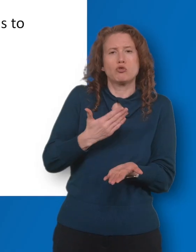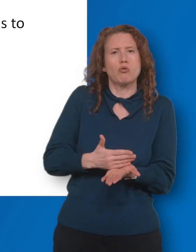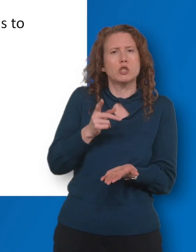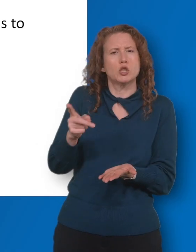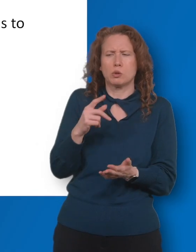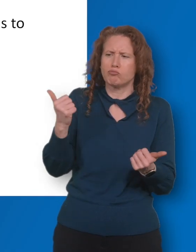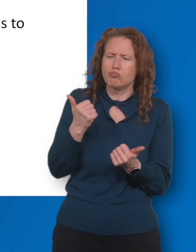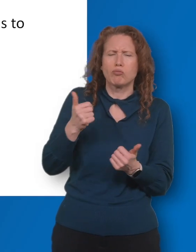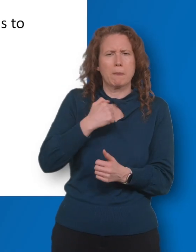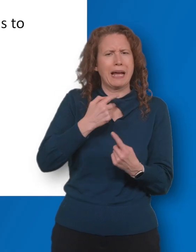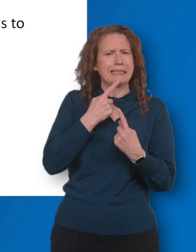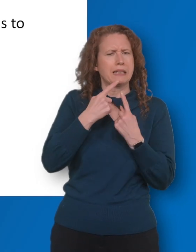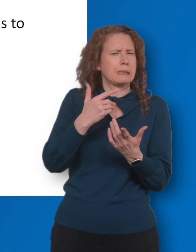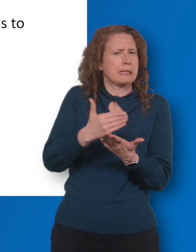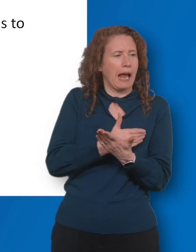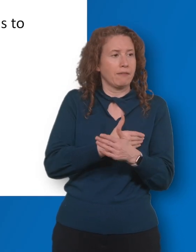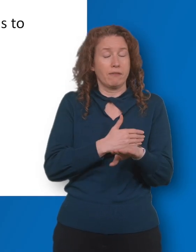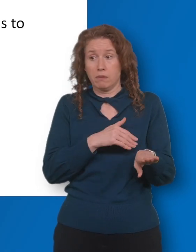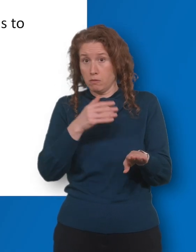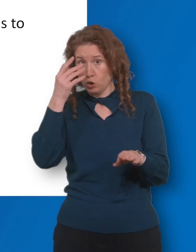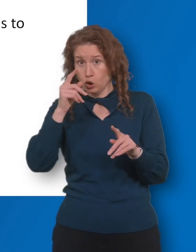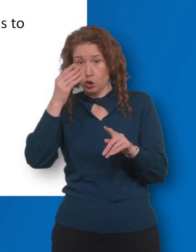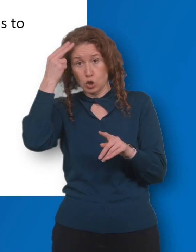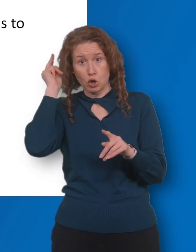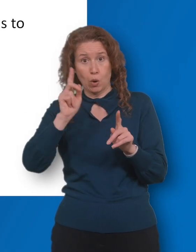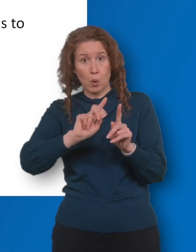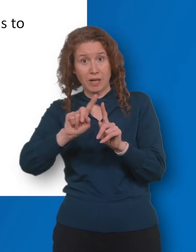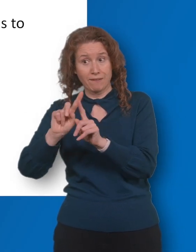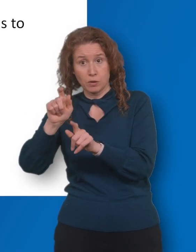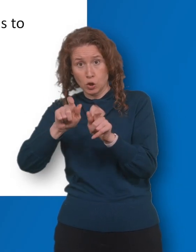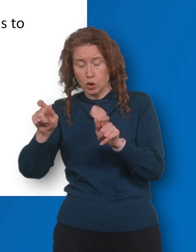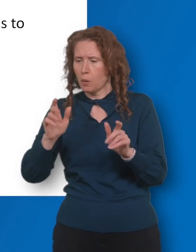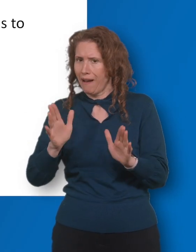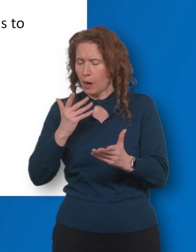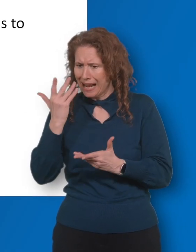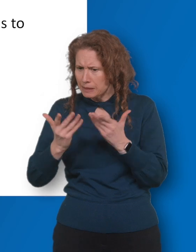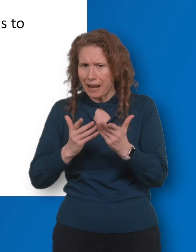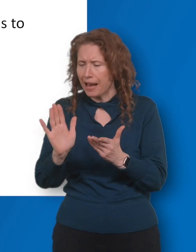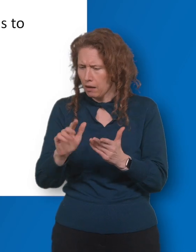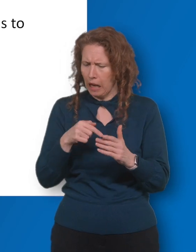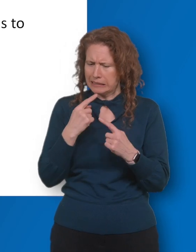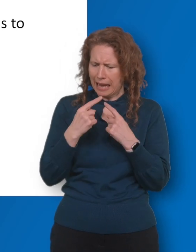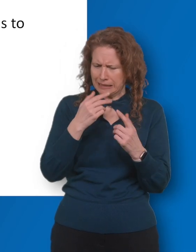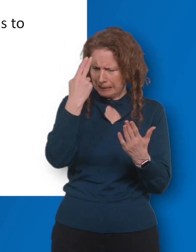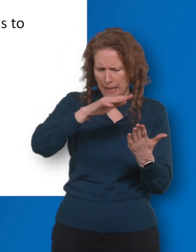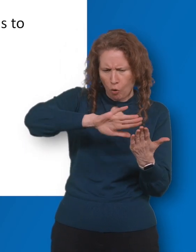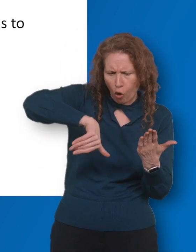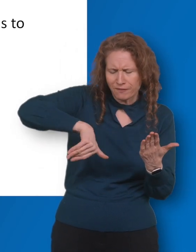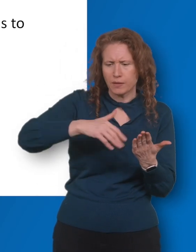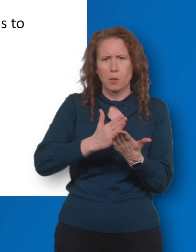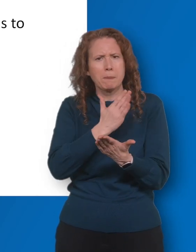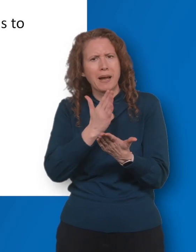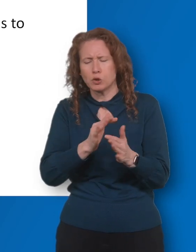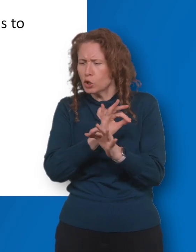We had to explain really explicitly how we would anonymize data, how we would make sure that no